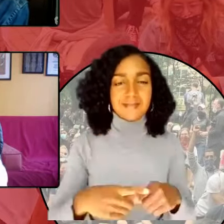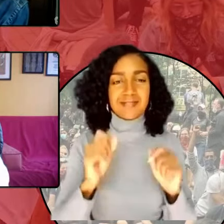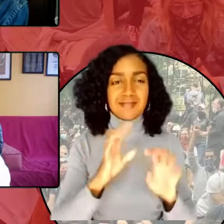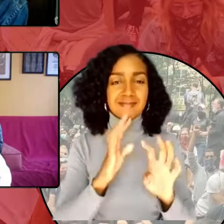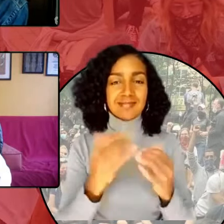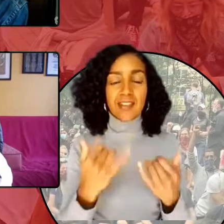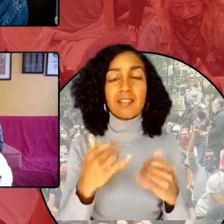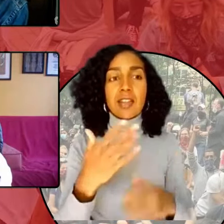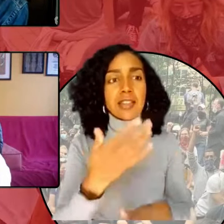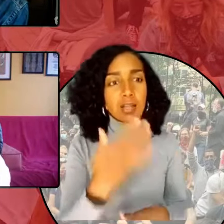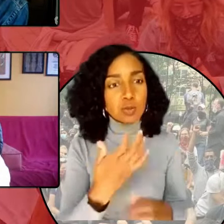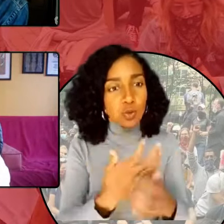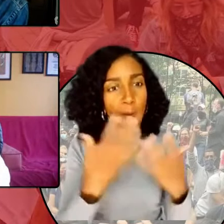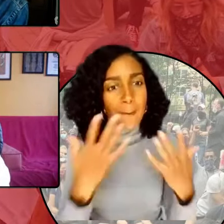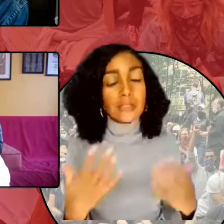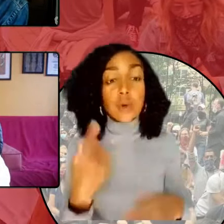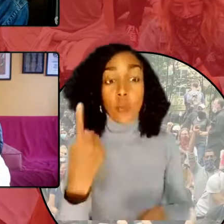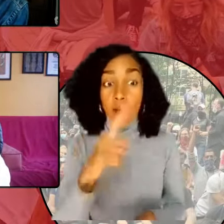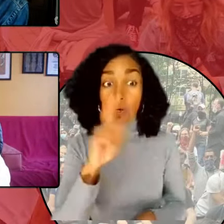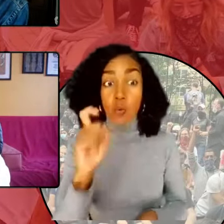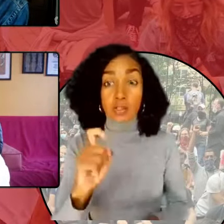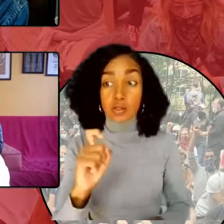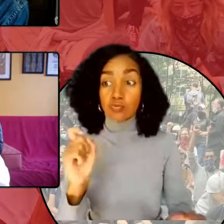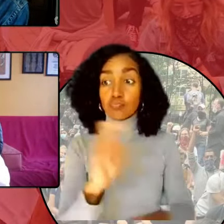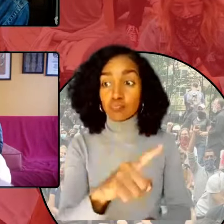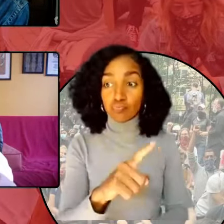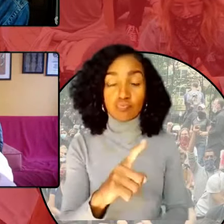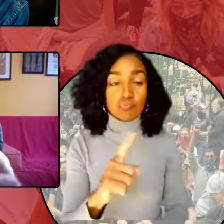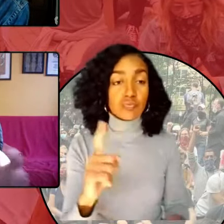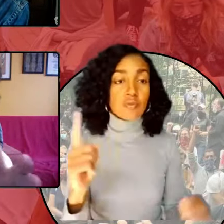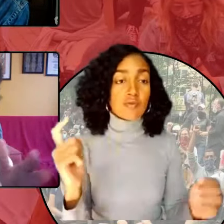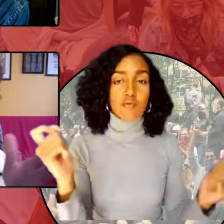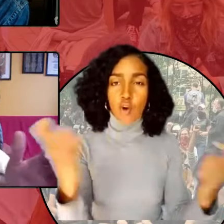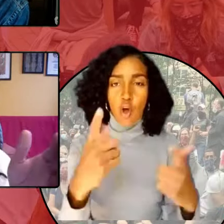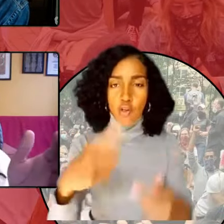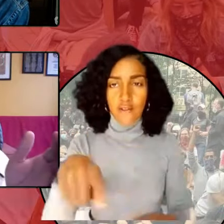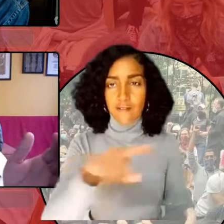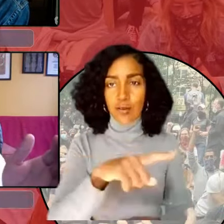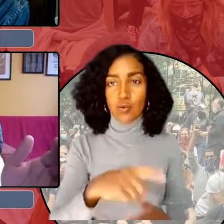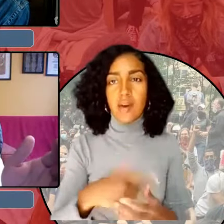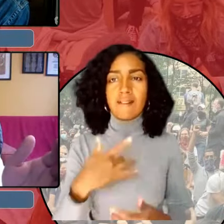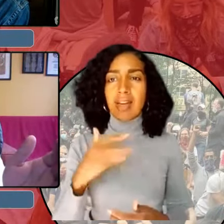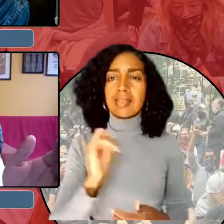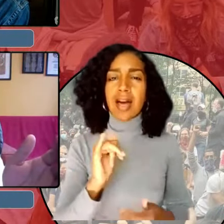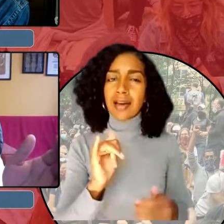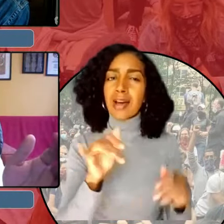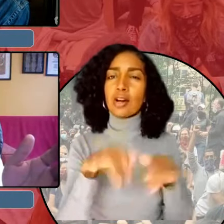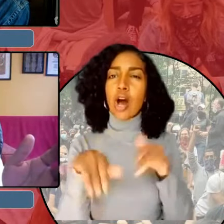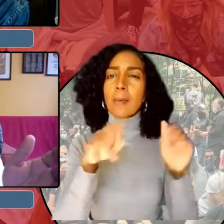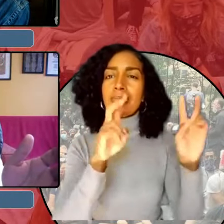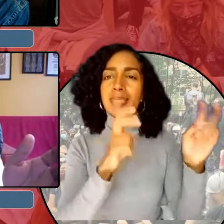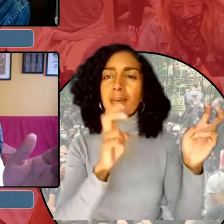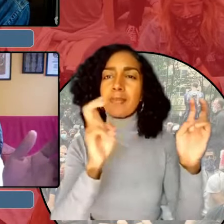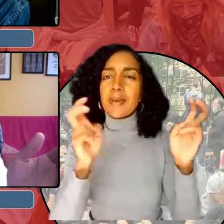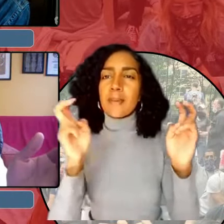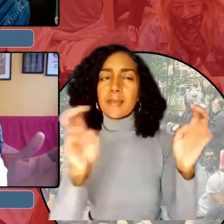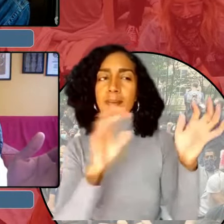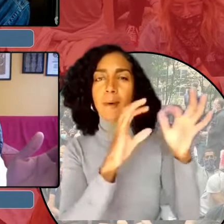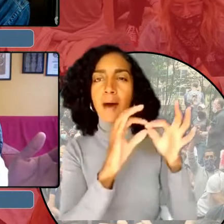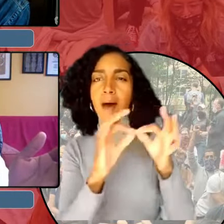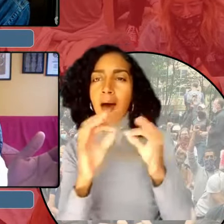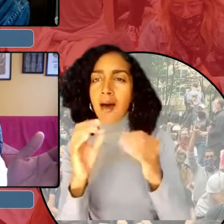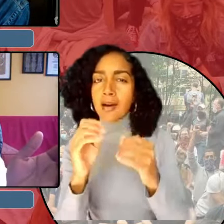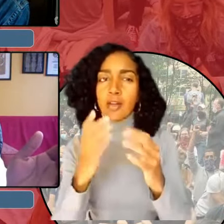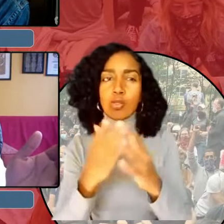Thank you so much. And one question that I want to ask you all that I feel like was a theme throughout something you were all saying is